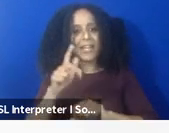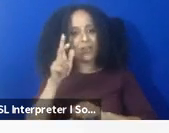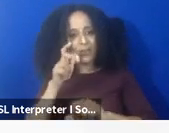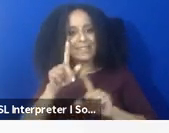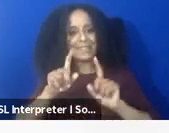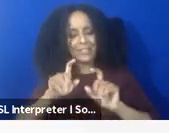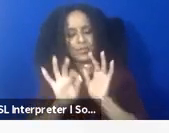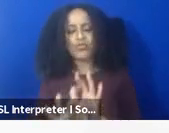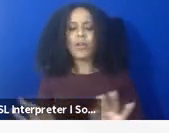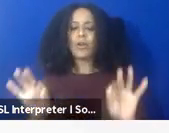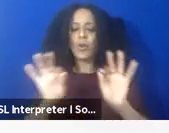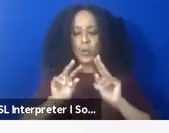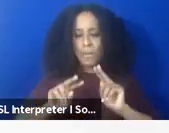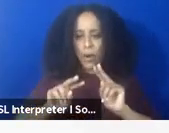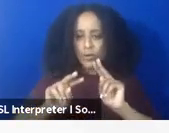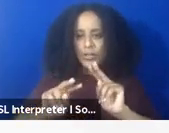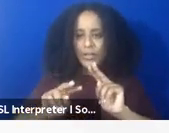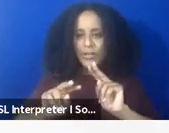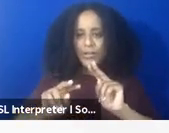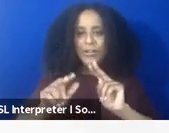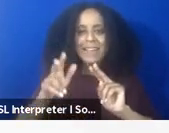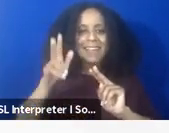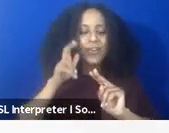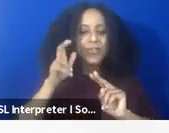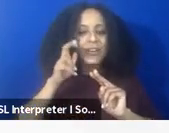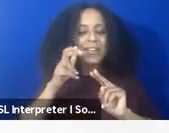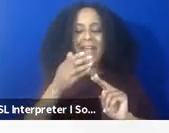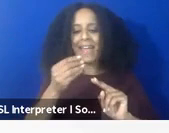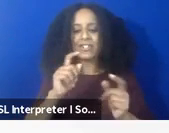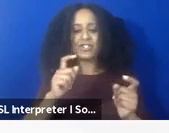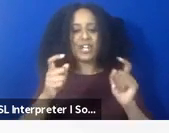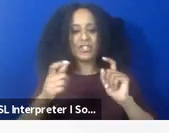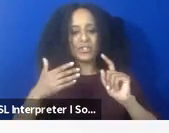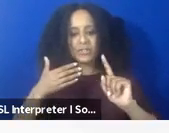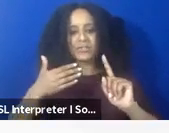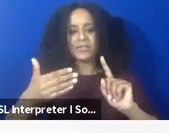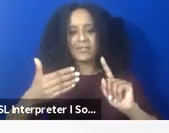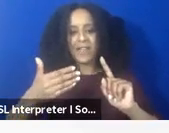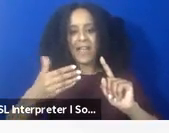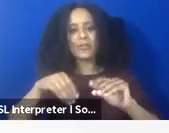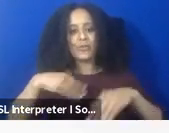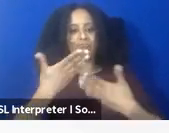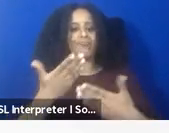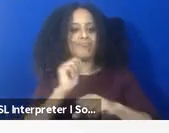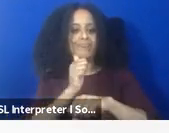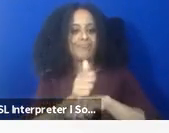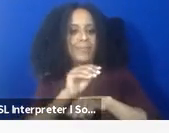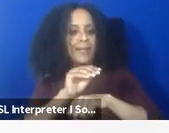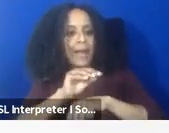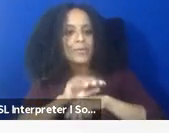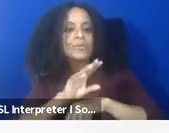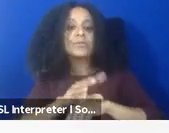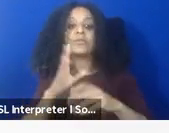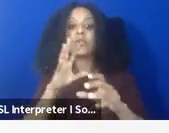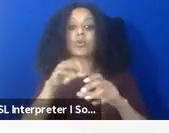for us to monitor hearing and monitor changes over time, as well as to implement further counseling. And this further counseling can